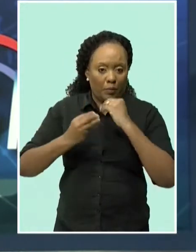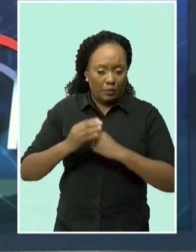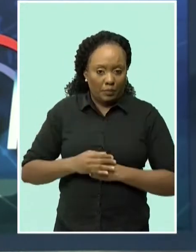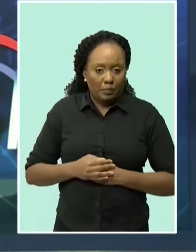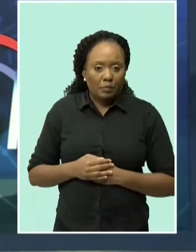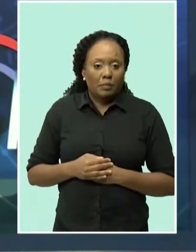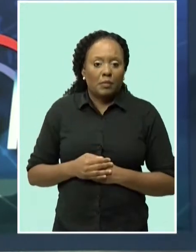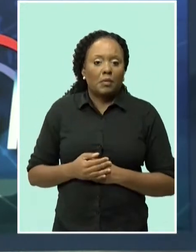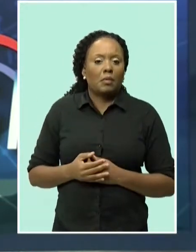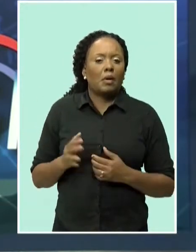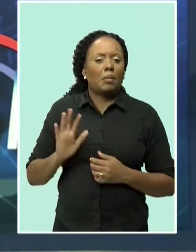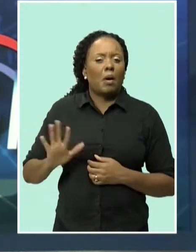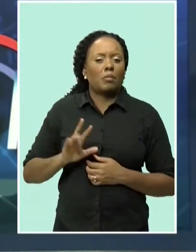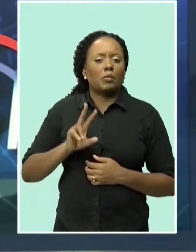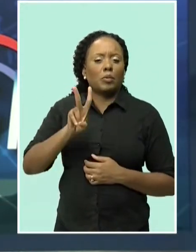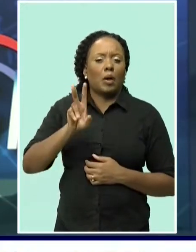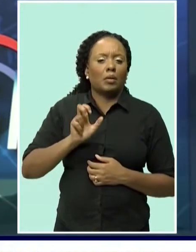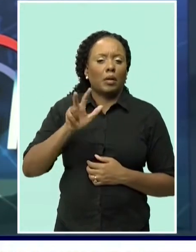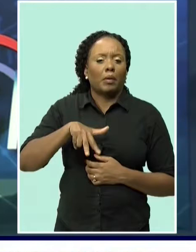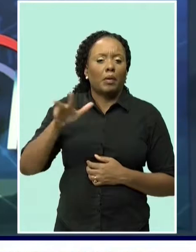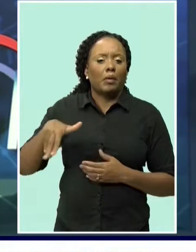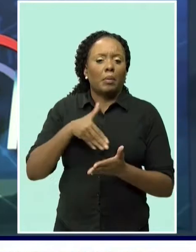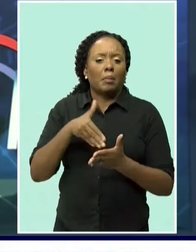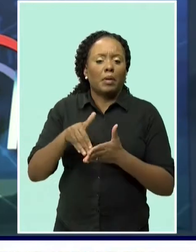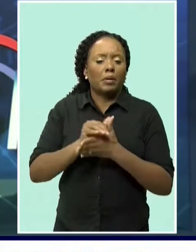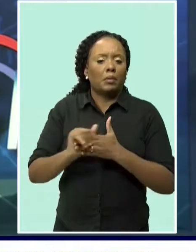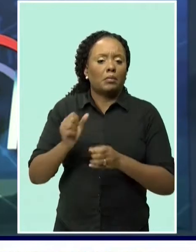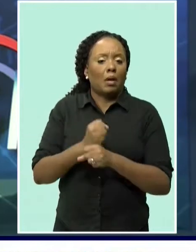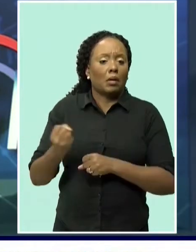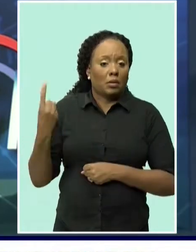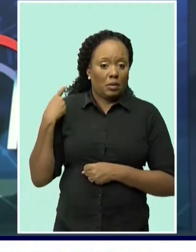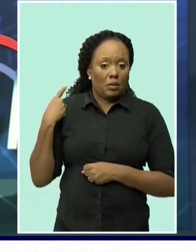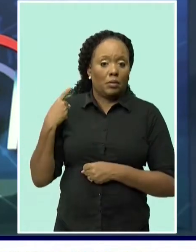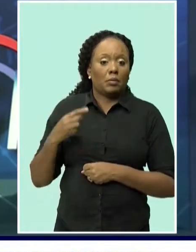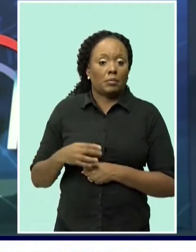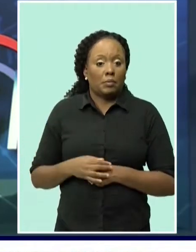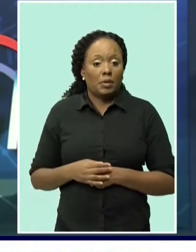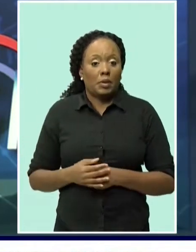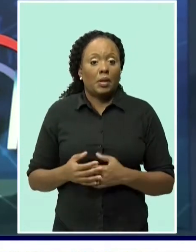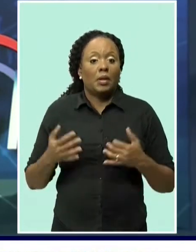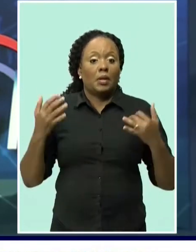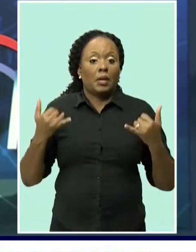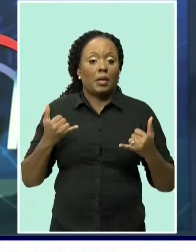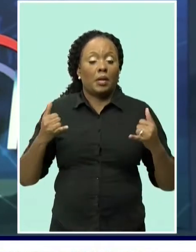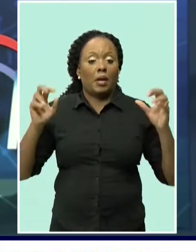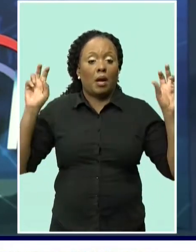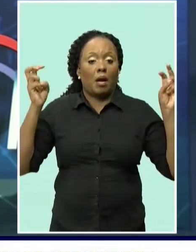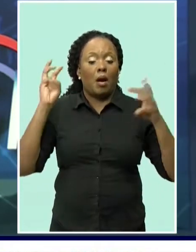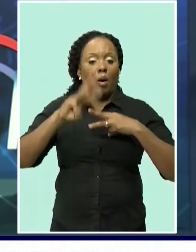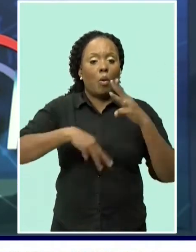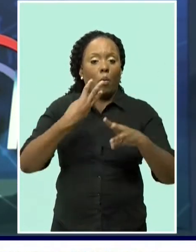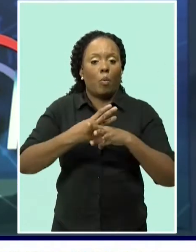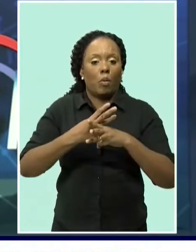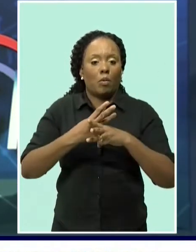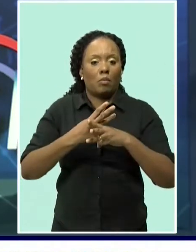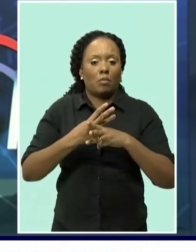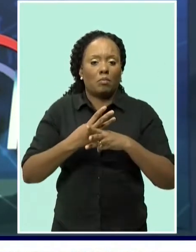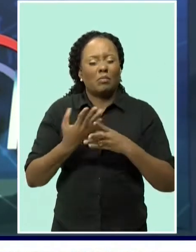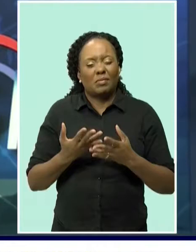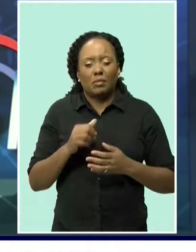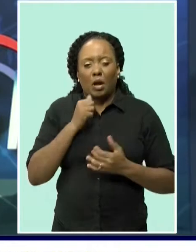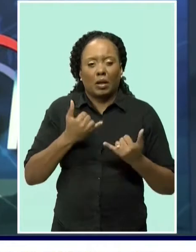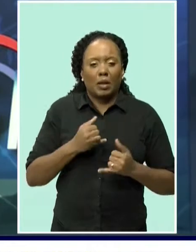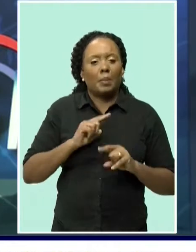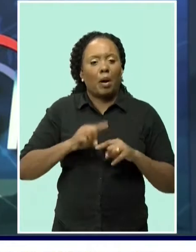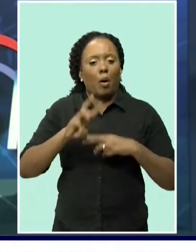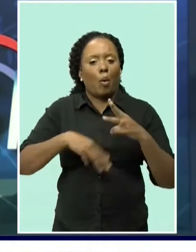bill. The figure hovered around $233 million last year. Speaking during the ceremony for World Food Day, which is observed on October